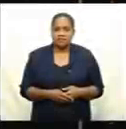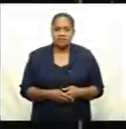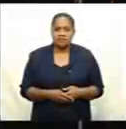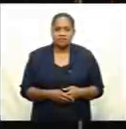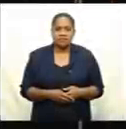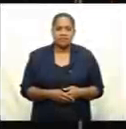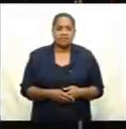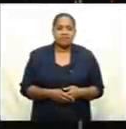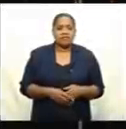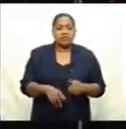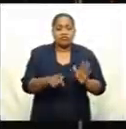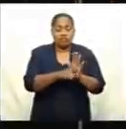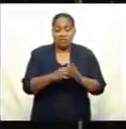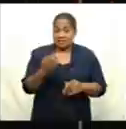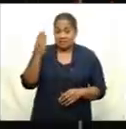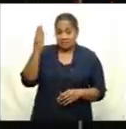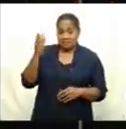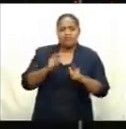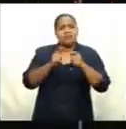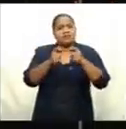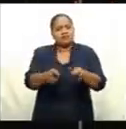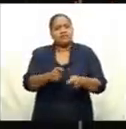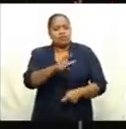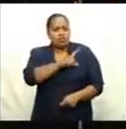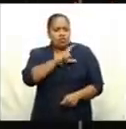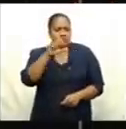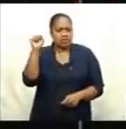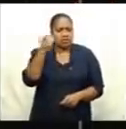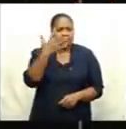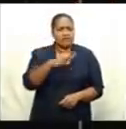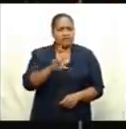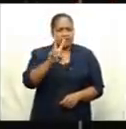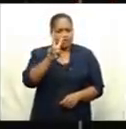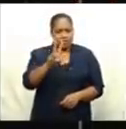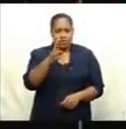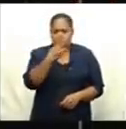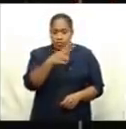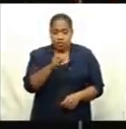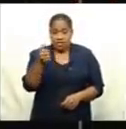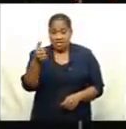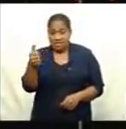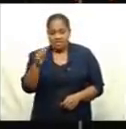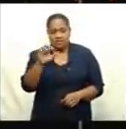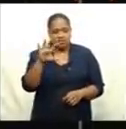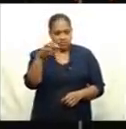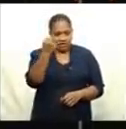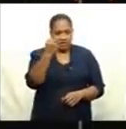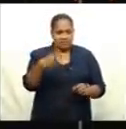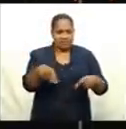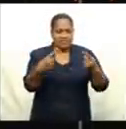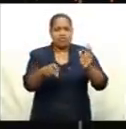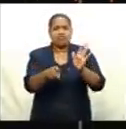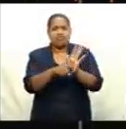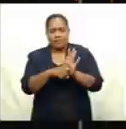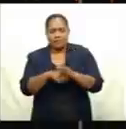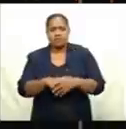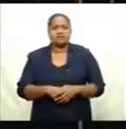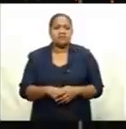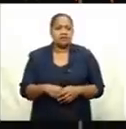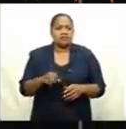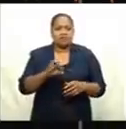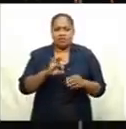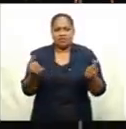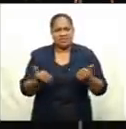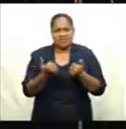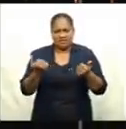Sevilano Rees scored a hat-trick for the Crusaders in their 52-26 win against the Rebels, but it was not enough to secure a place in the